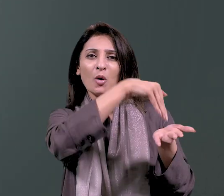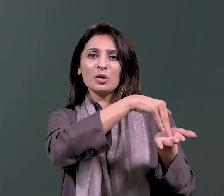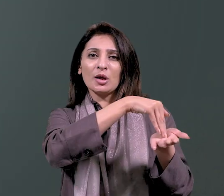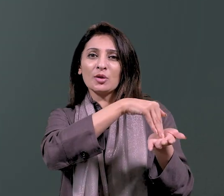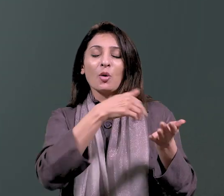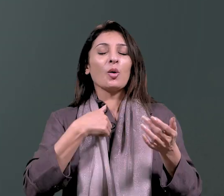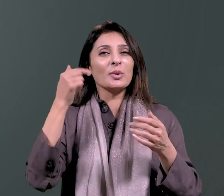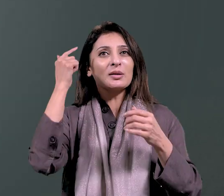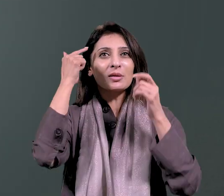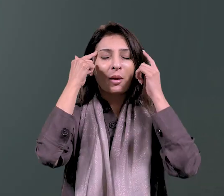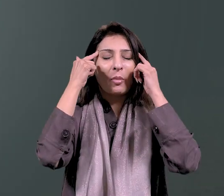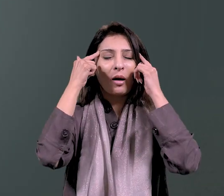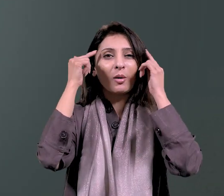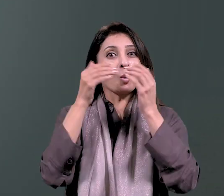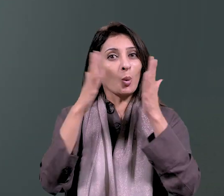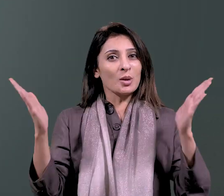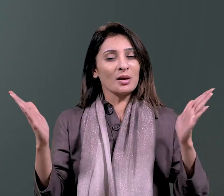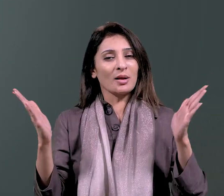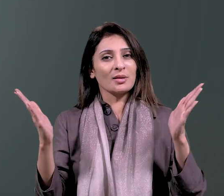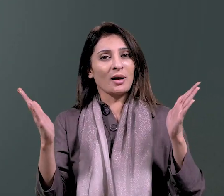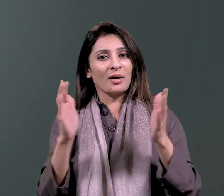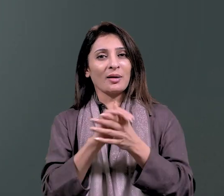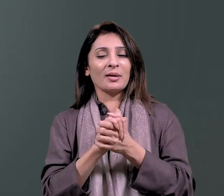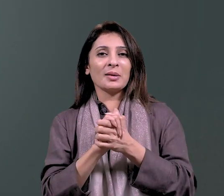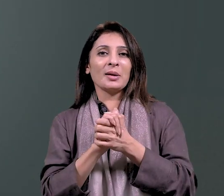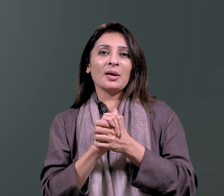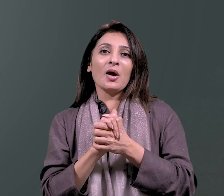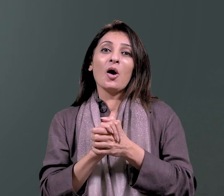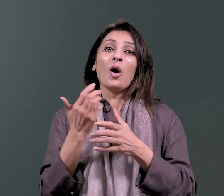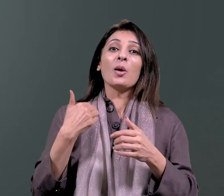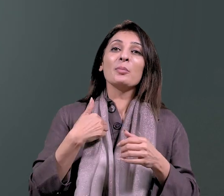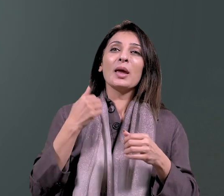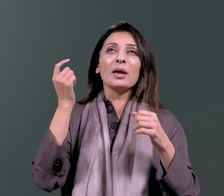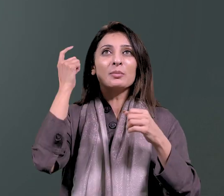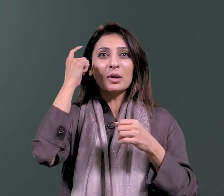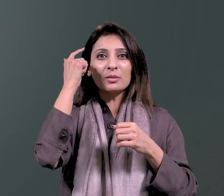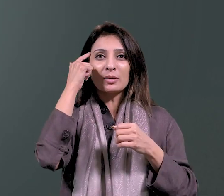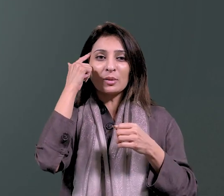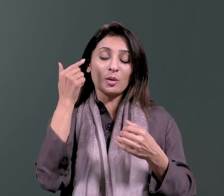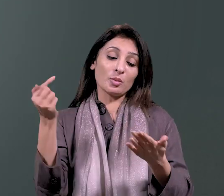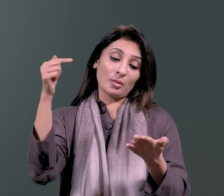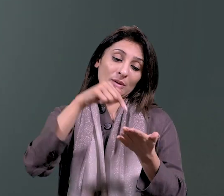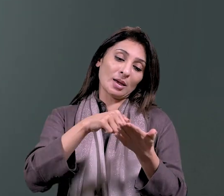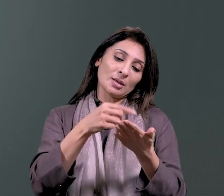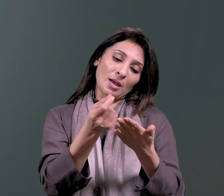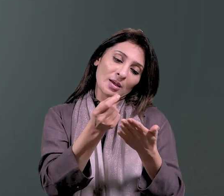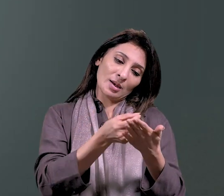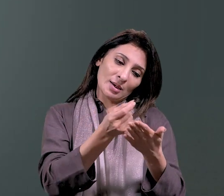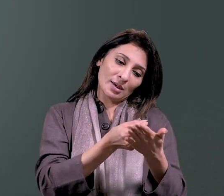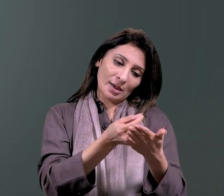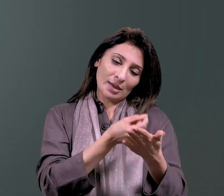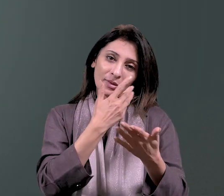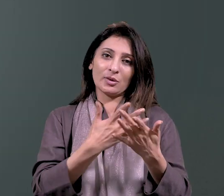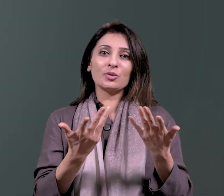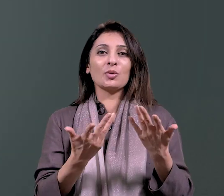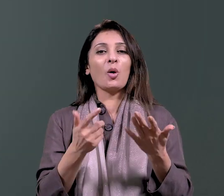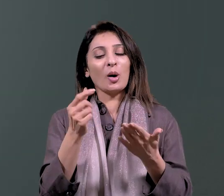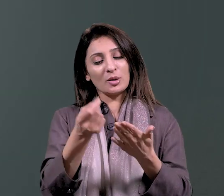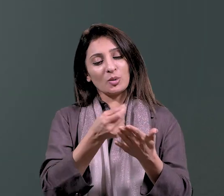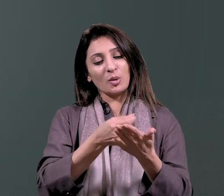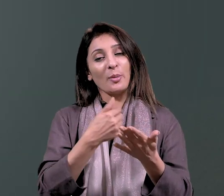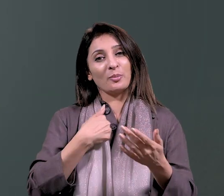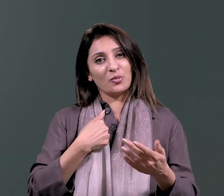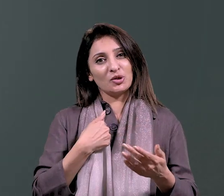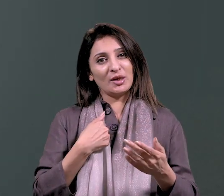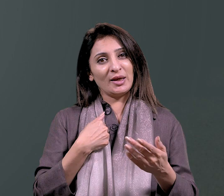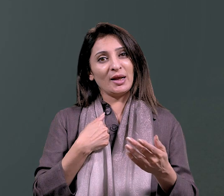that allows me to unlock my imagination. And in turn for that, I put my imagination on paper while I write,